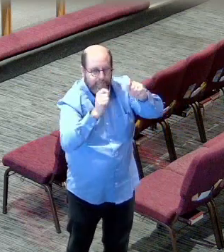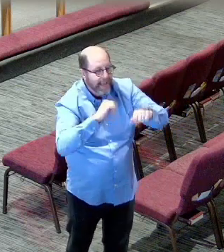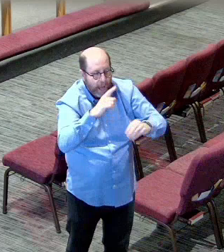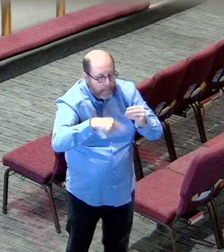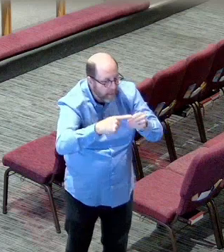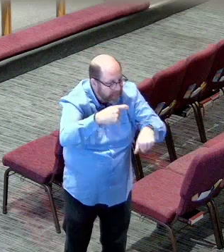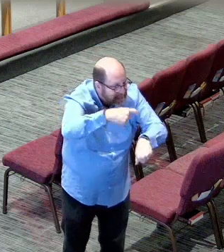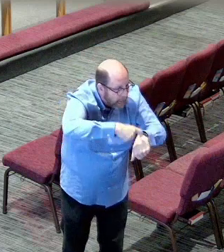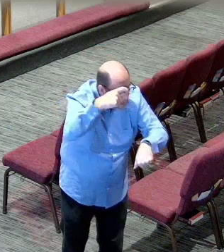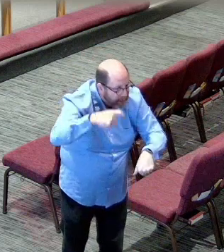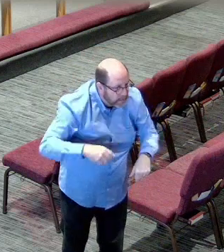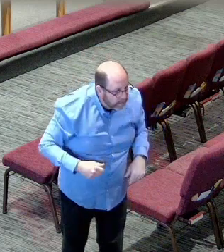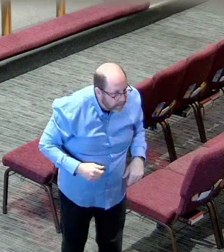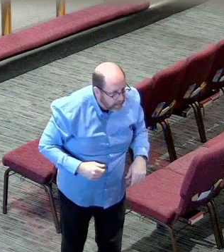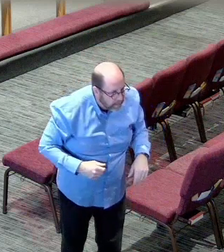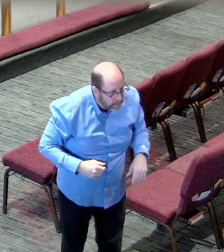timing.